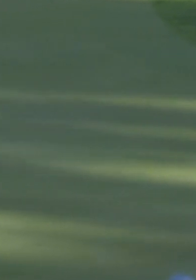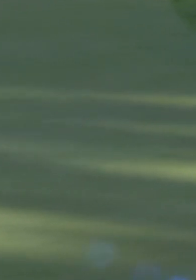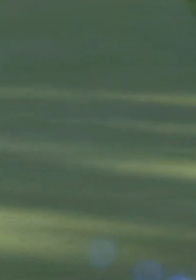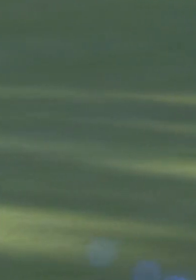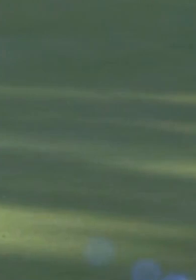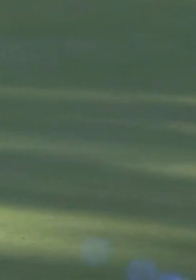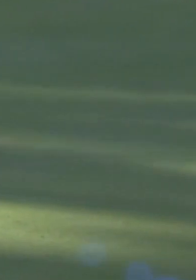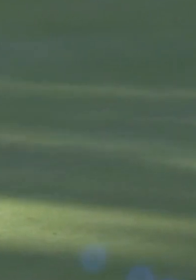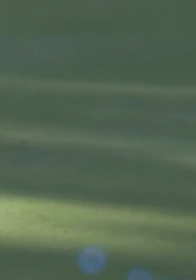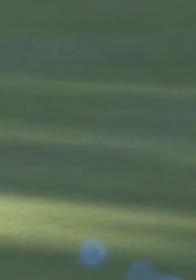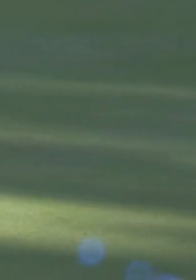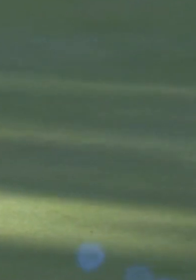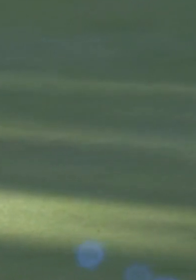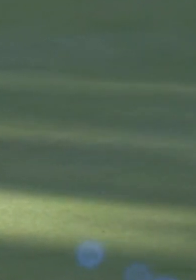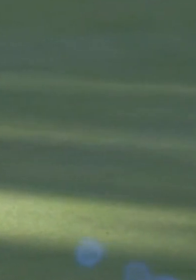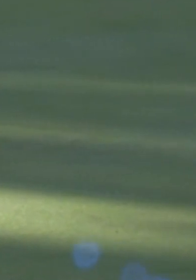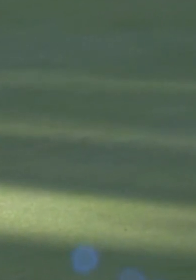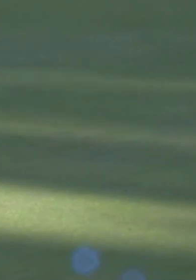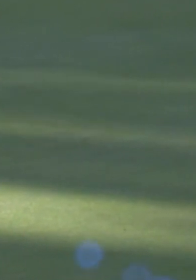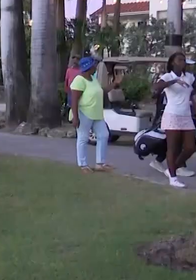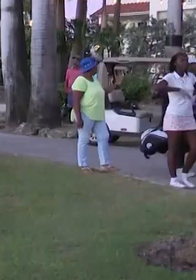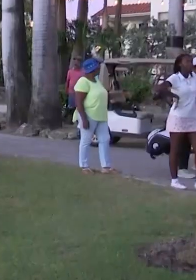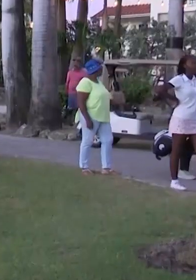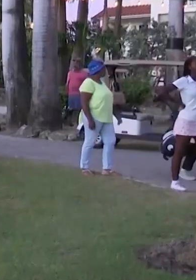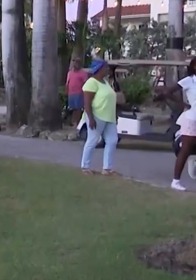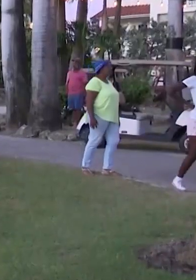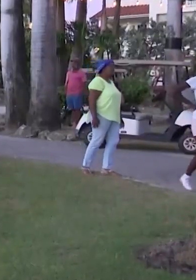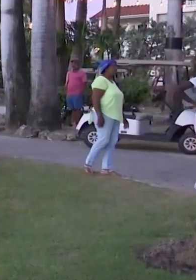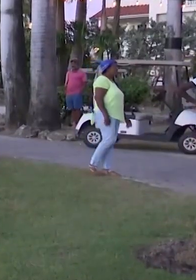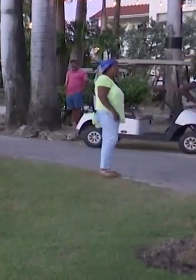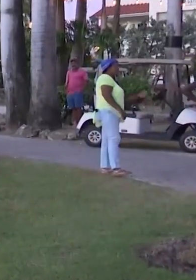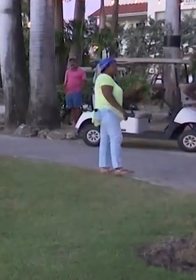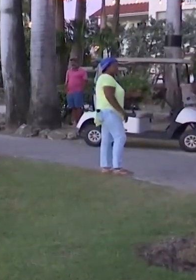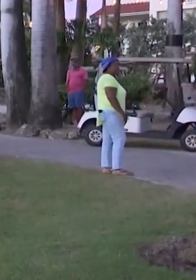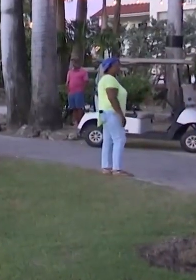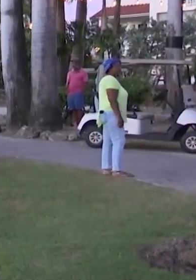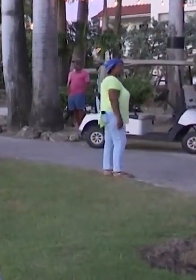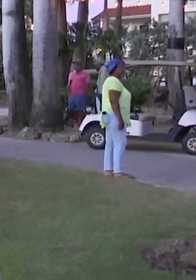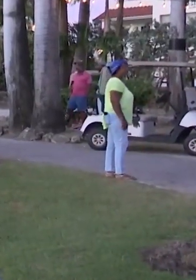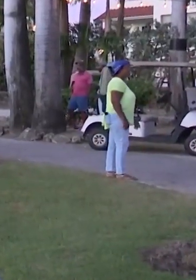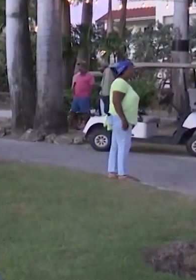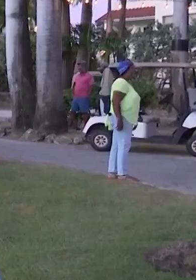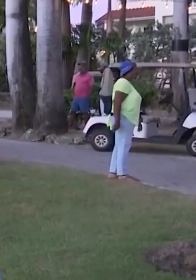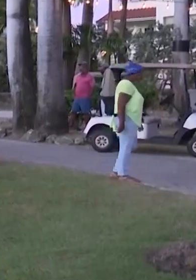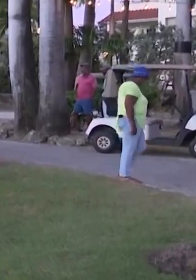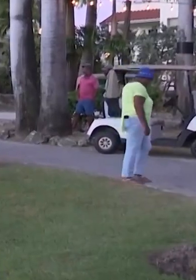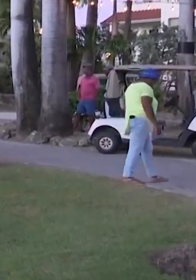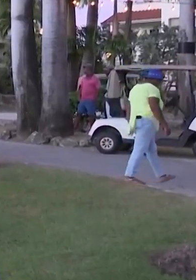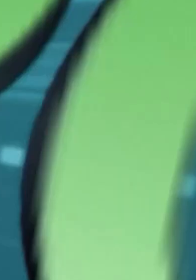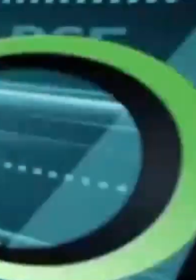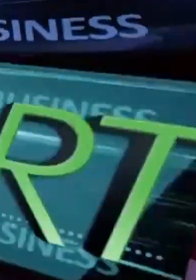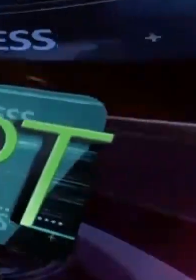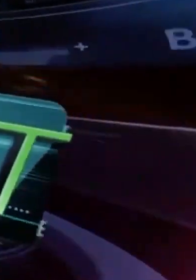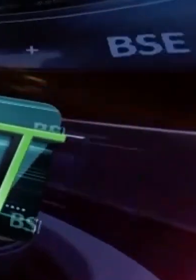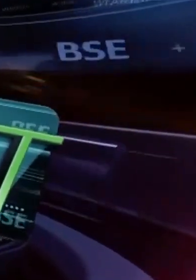amazing women and girls, and, I played well, so I'm, proud of myself.